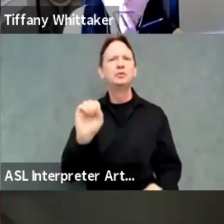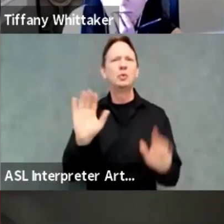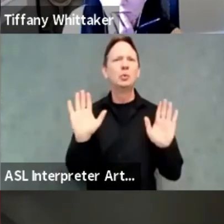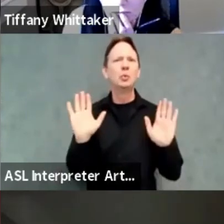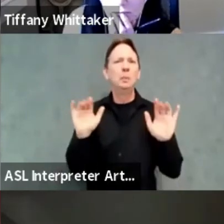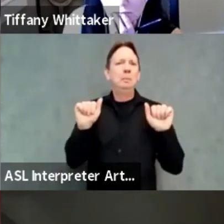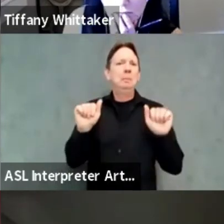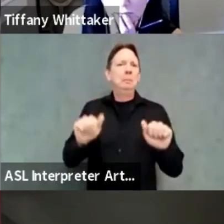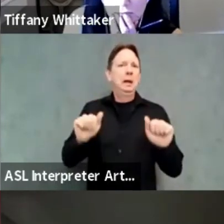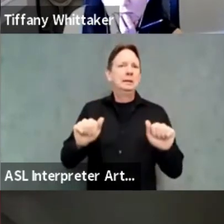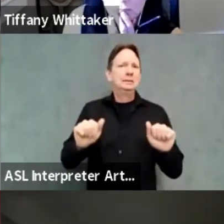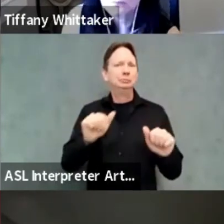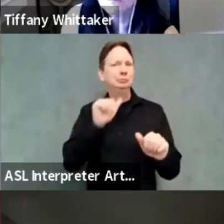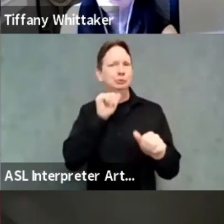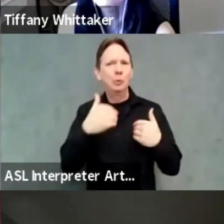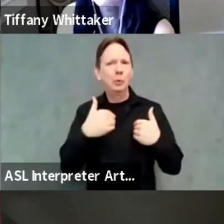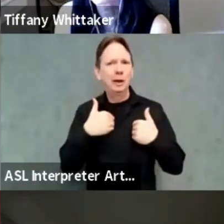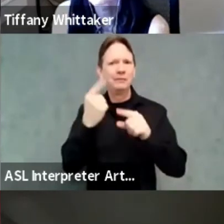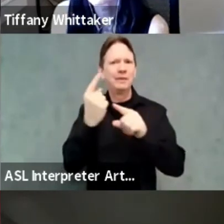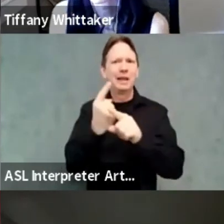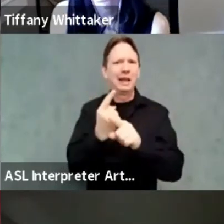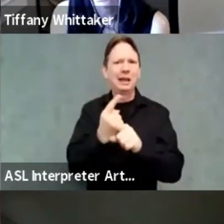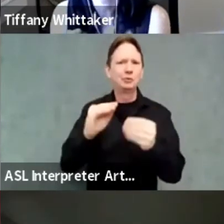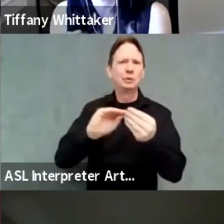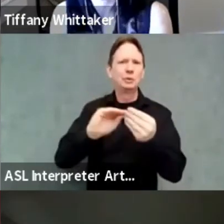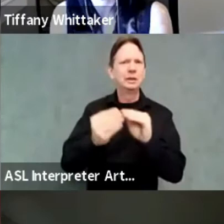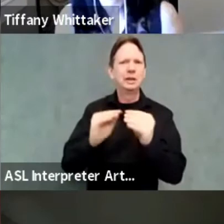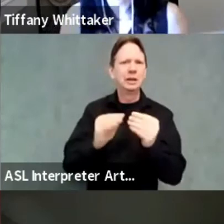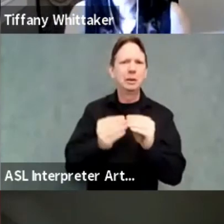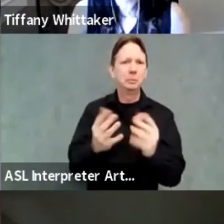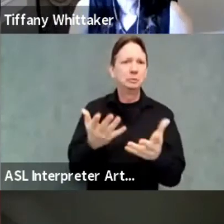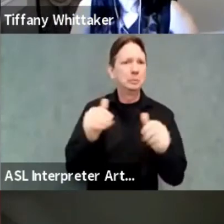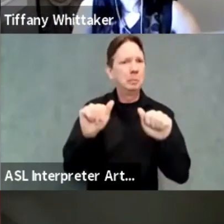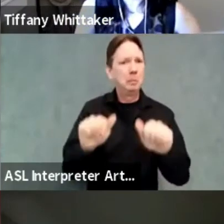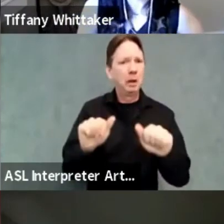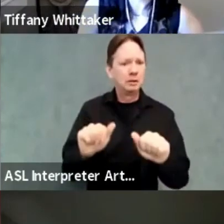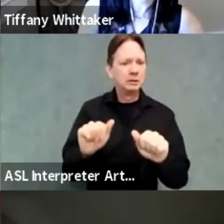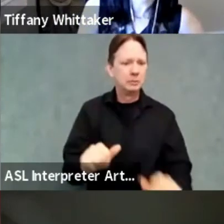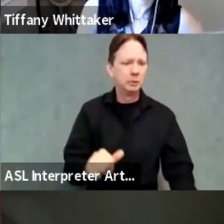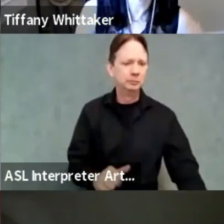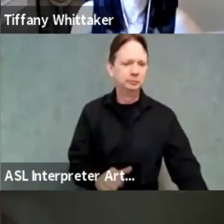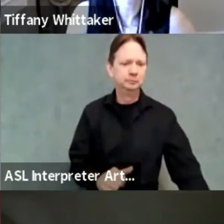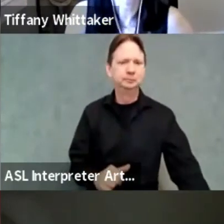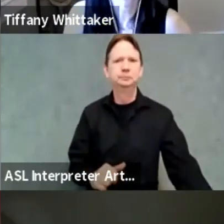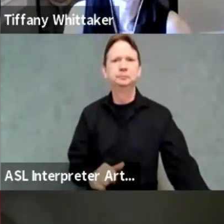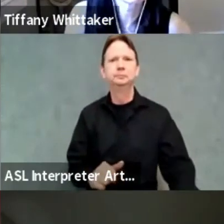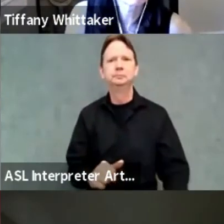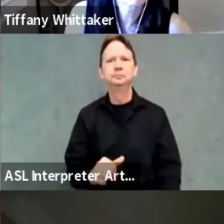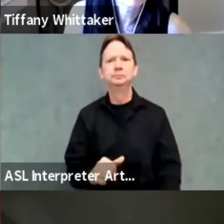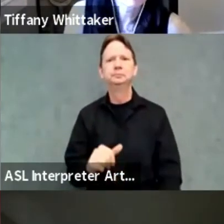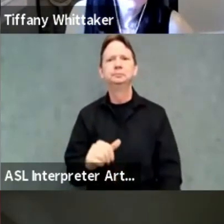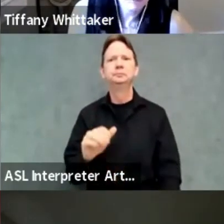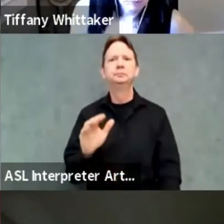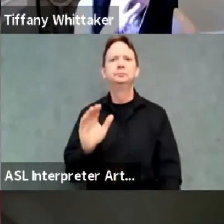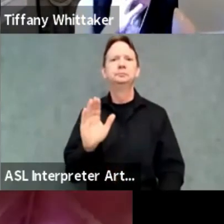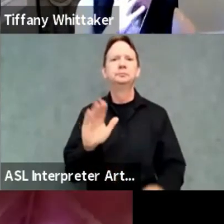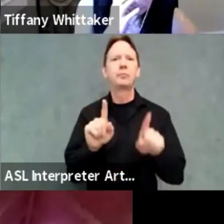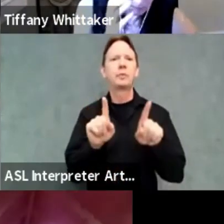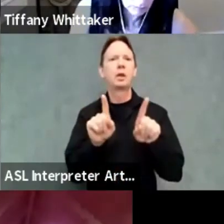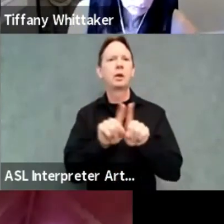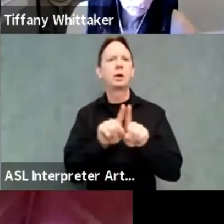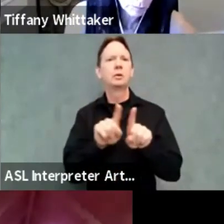may. That's really good to keep in mind, Victoria. Thank you. And Nathan, I was also going to ask if you could reiterate where